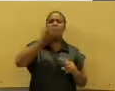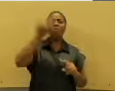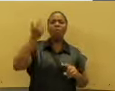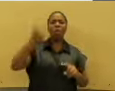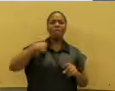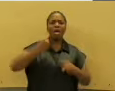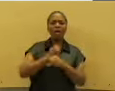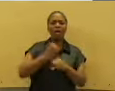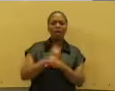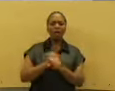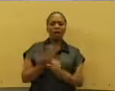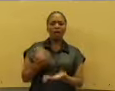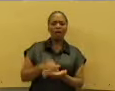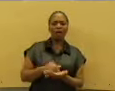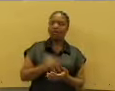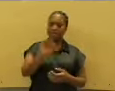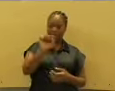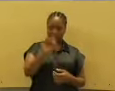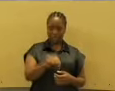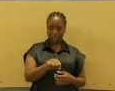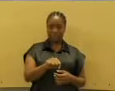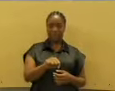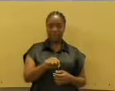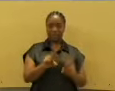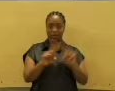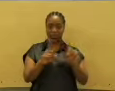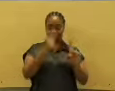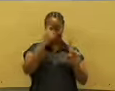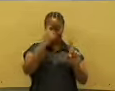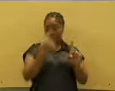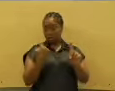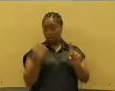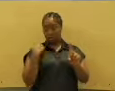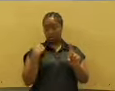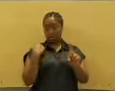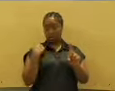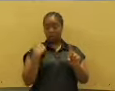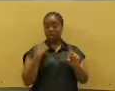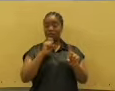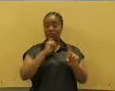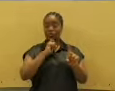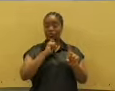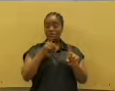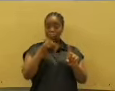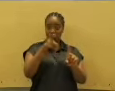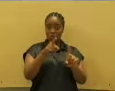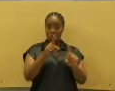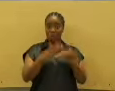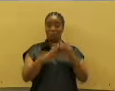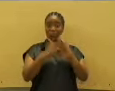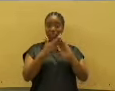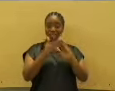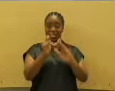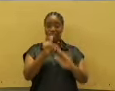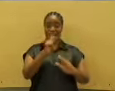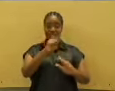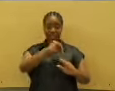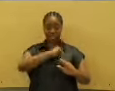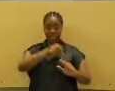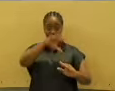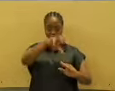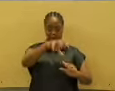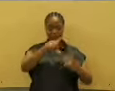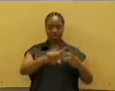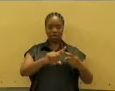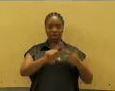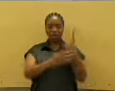to get here today. And she's like, yes. And if you think back to using intersectionality where you came from, right? So if you would say,